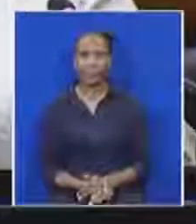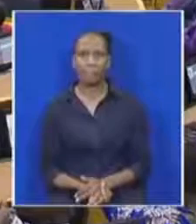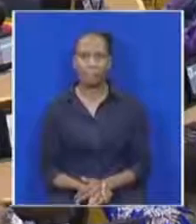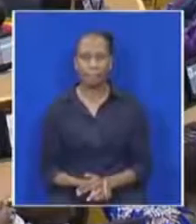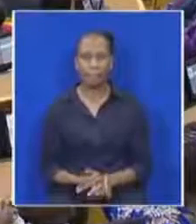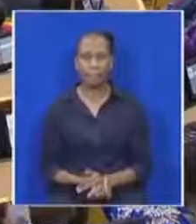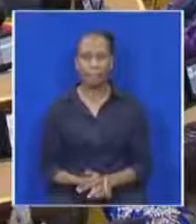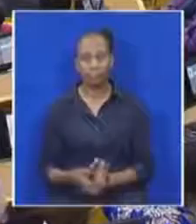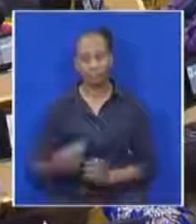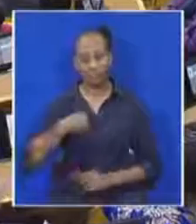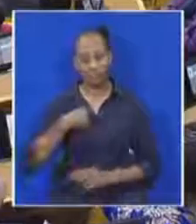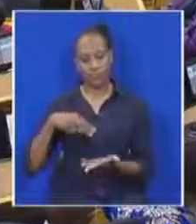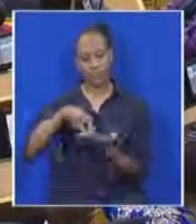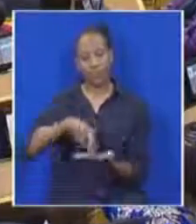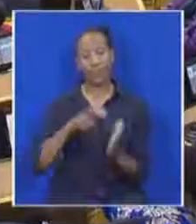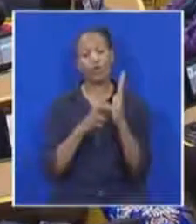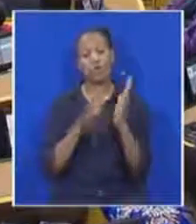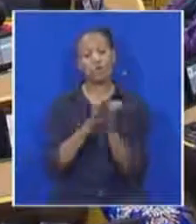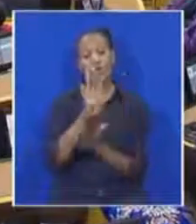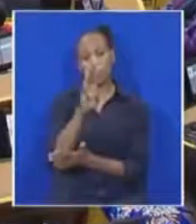Chairperson, I rise on Rule 14B.